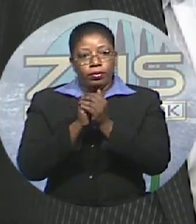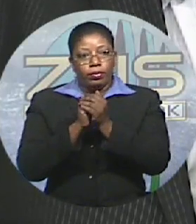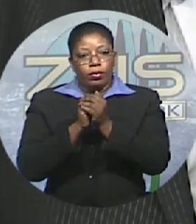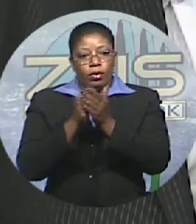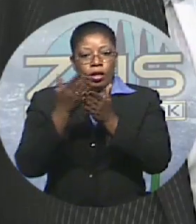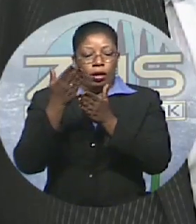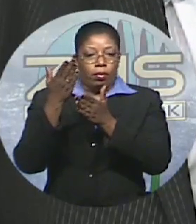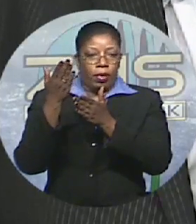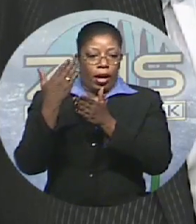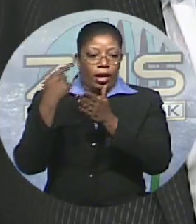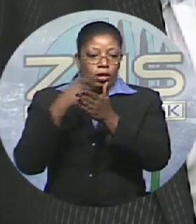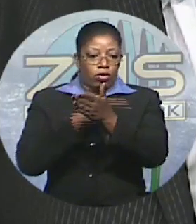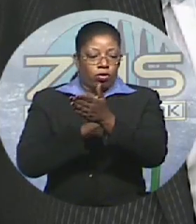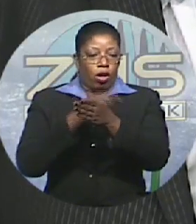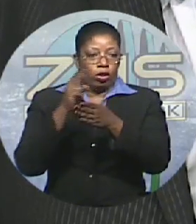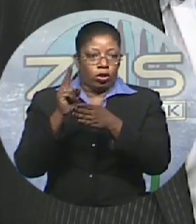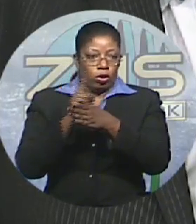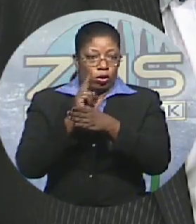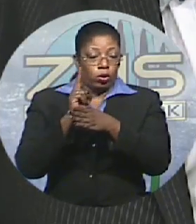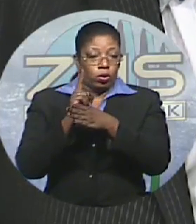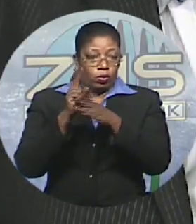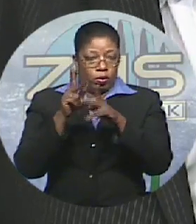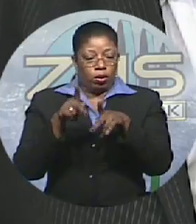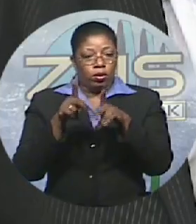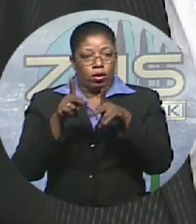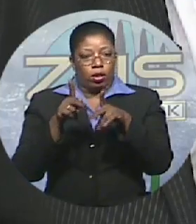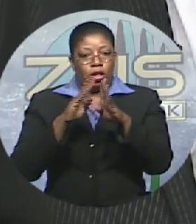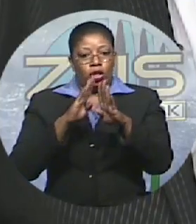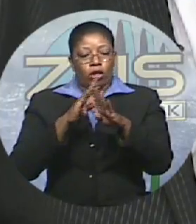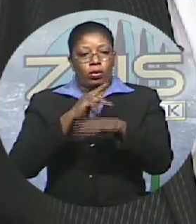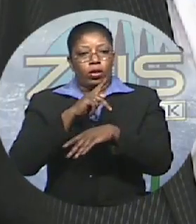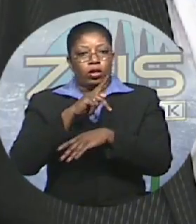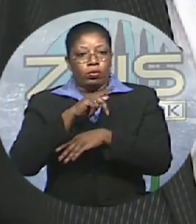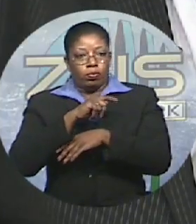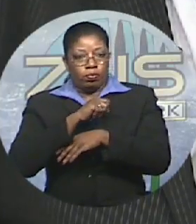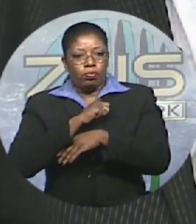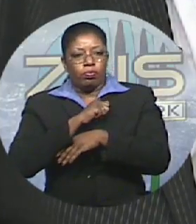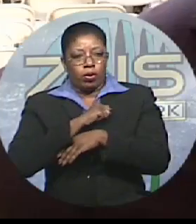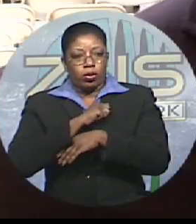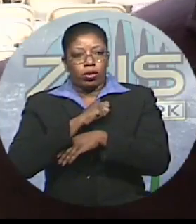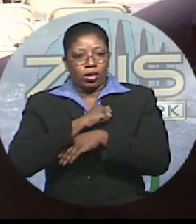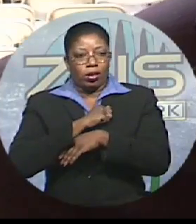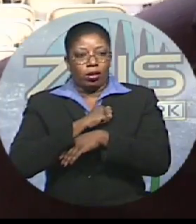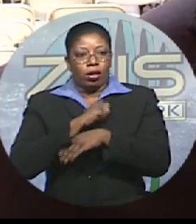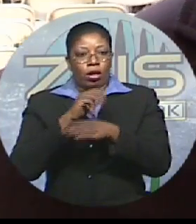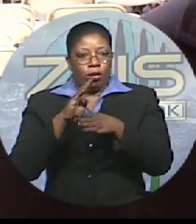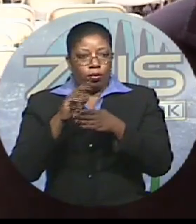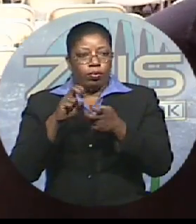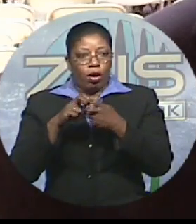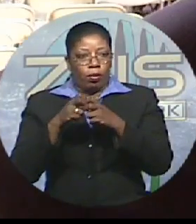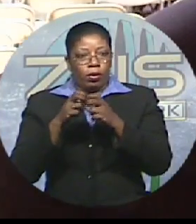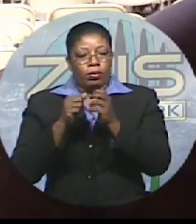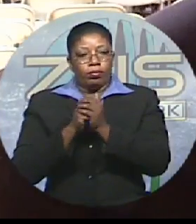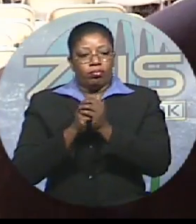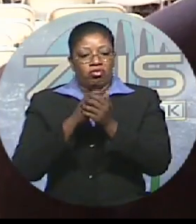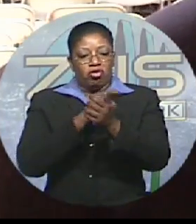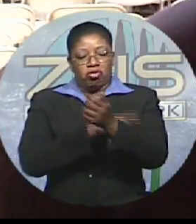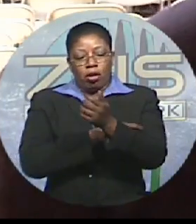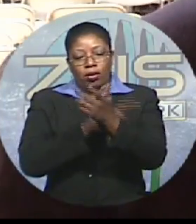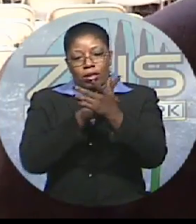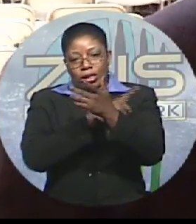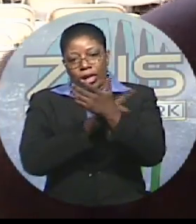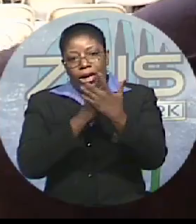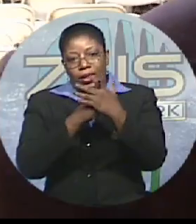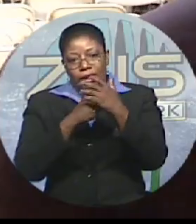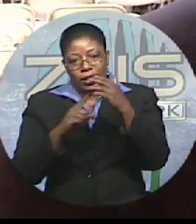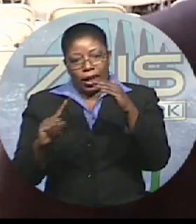drug user who talked to Arla Dawn Davis about his personal fight. Drugs for me was an escape. Drugs for me was